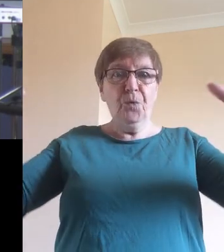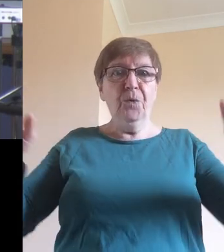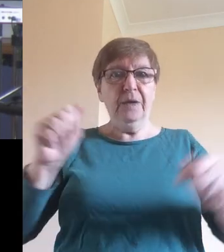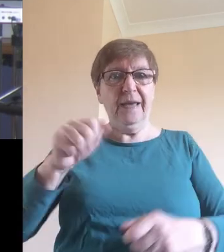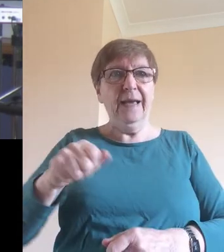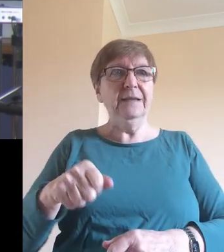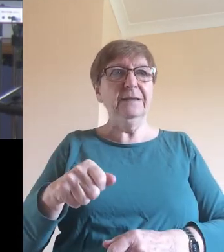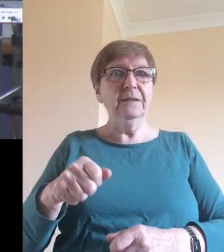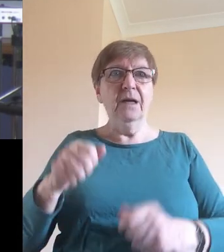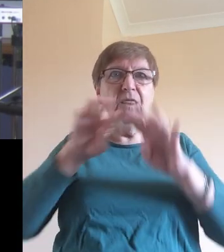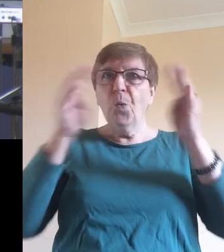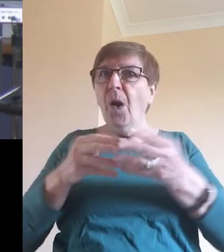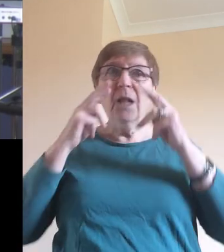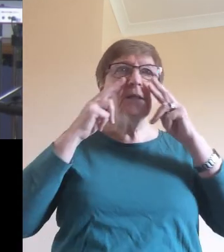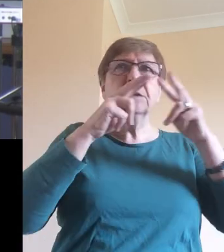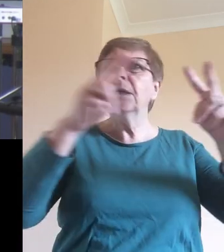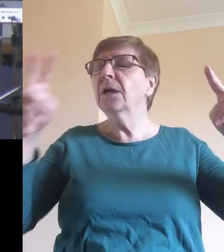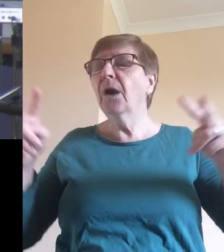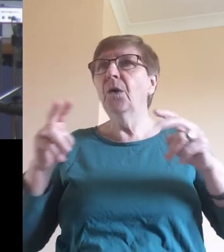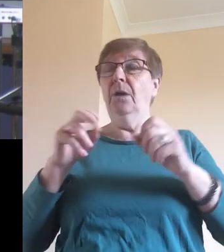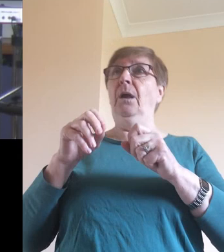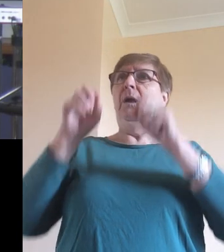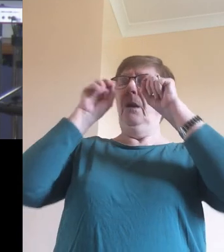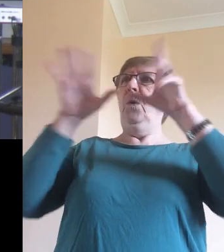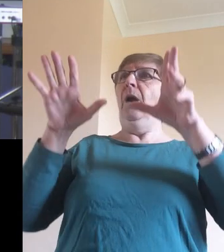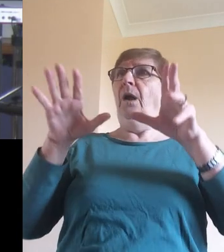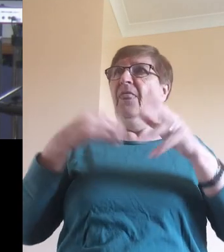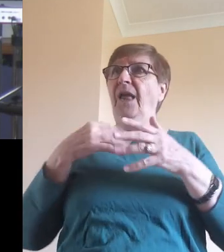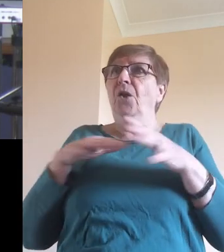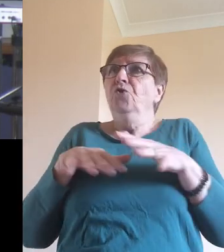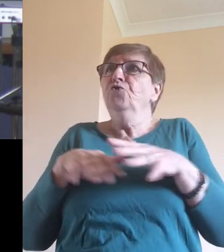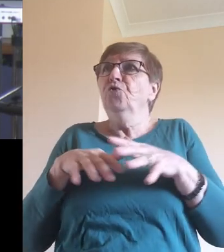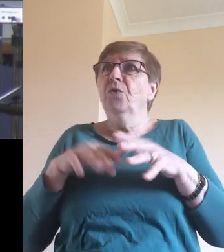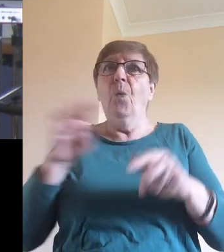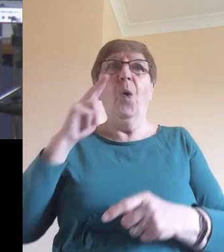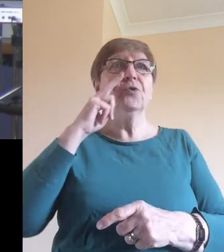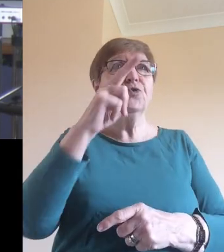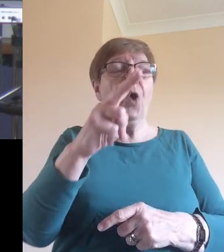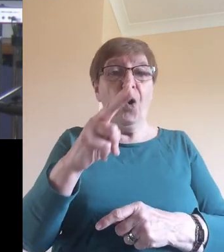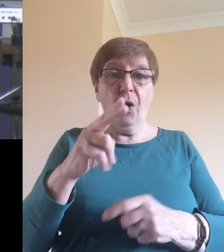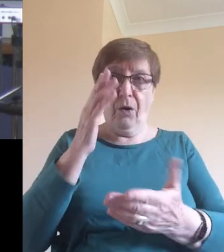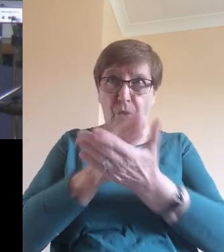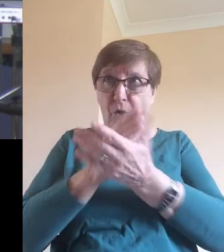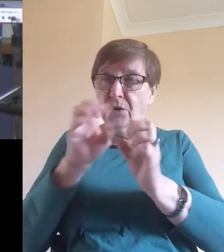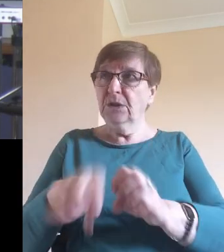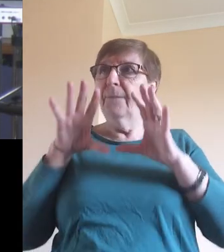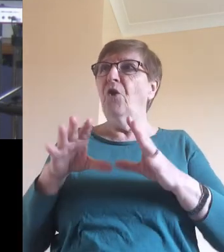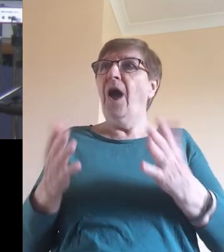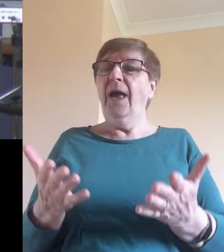The world stared around, popping its eyes. Then it shook. What it saw was a shocking